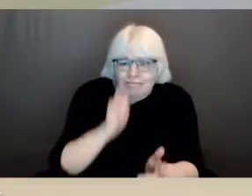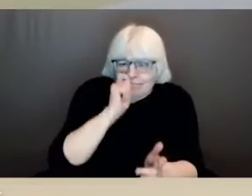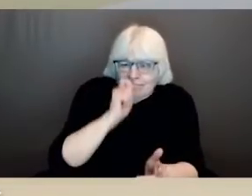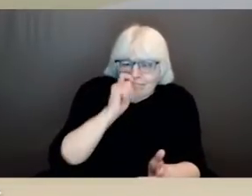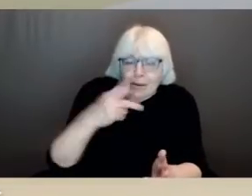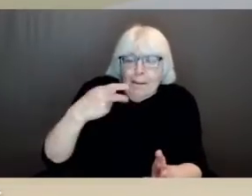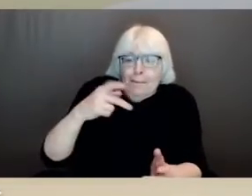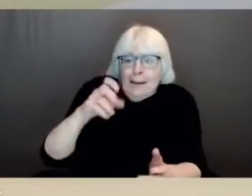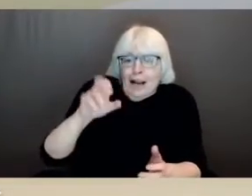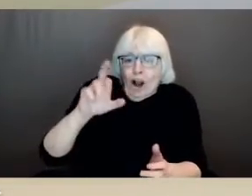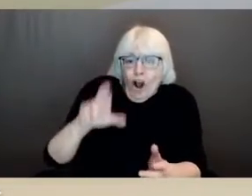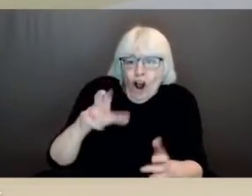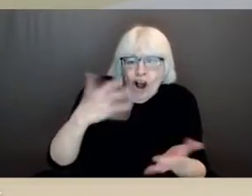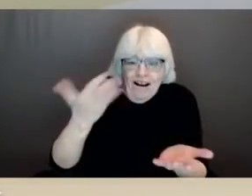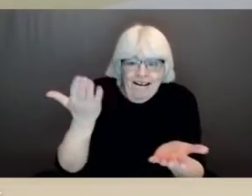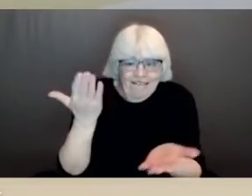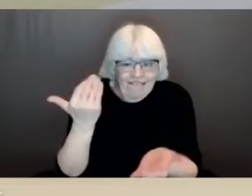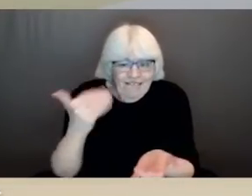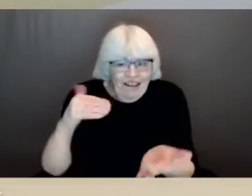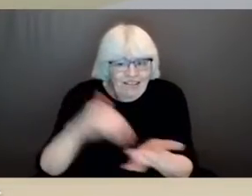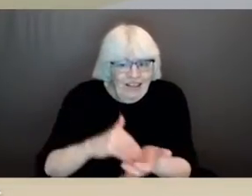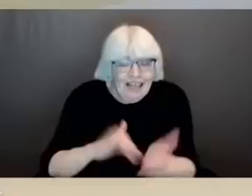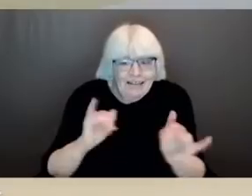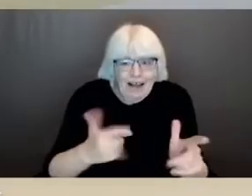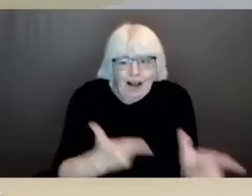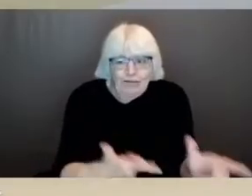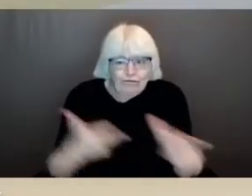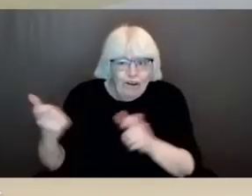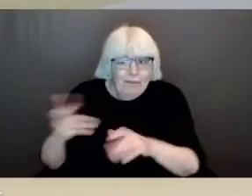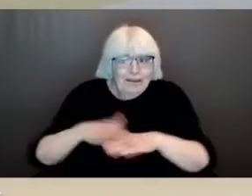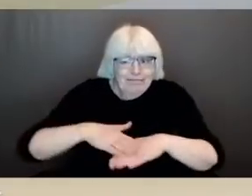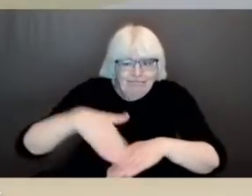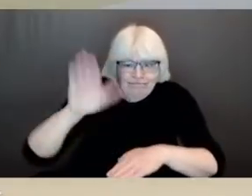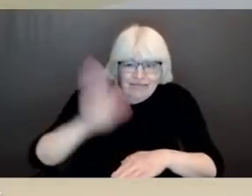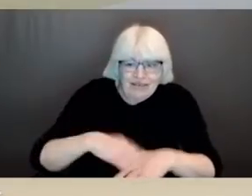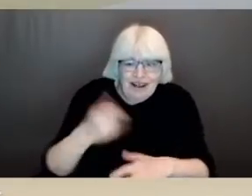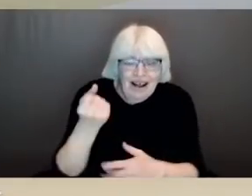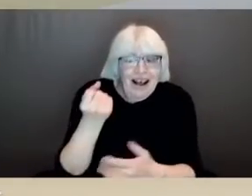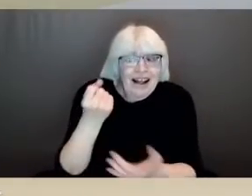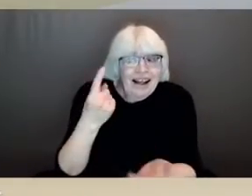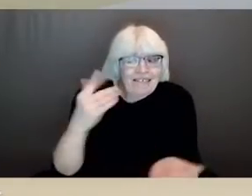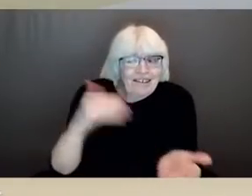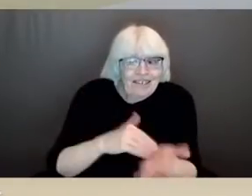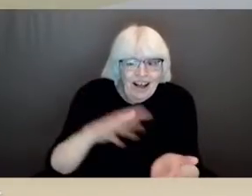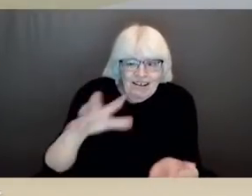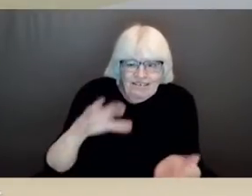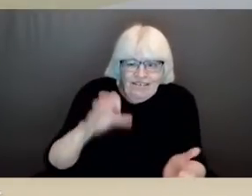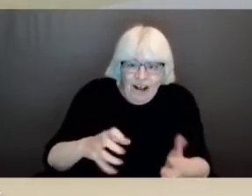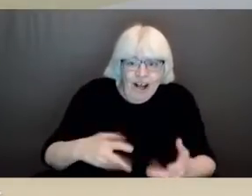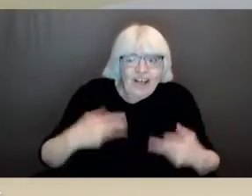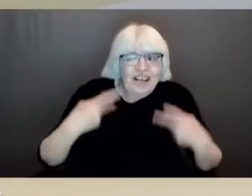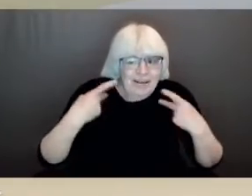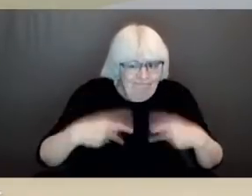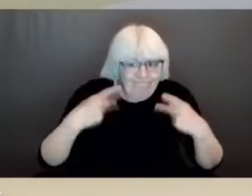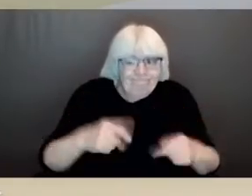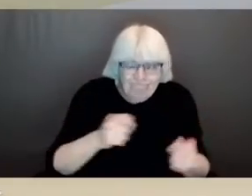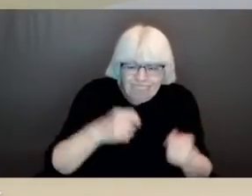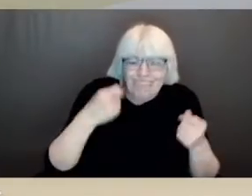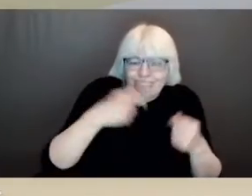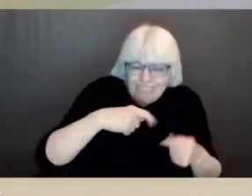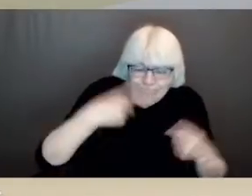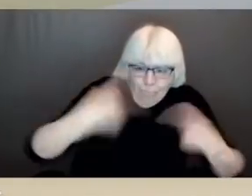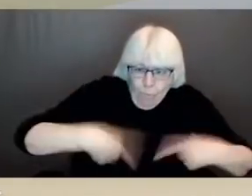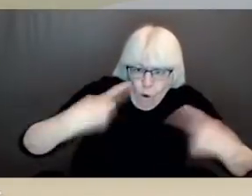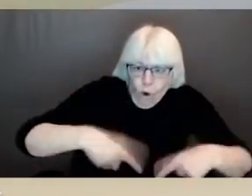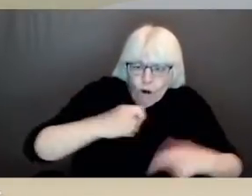tests, including over 11,500 at Borden. As we've discussed previously, our